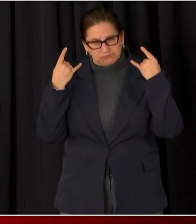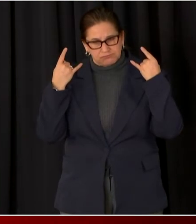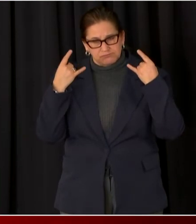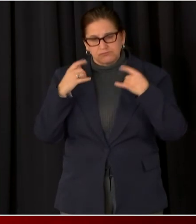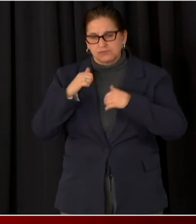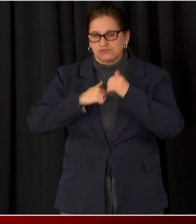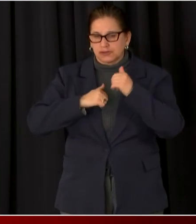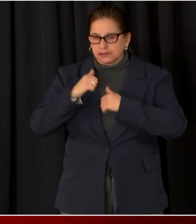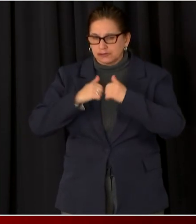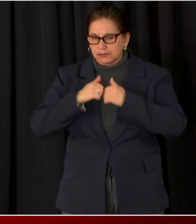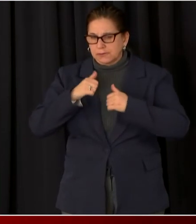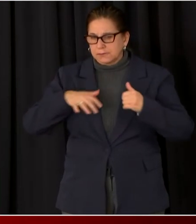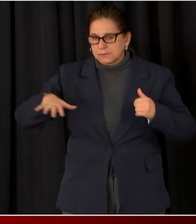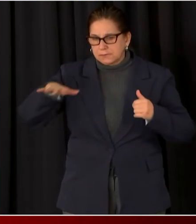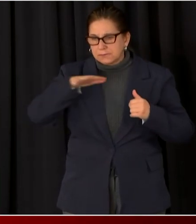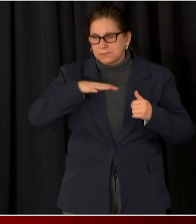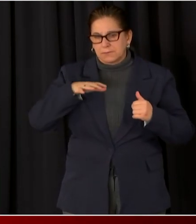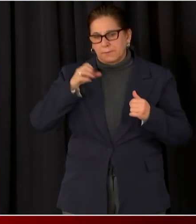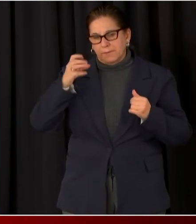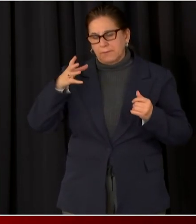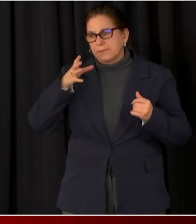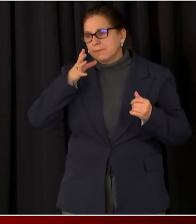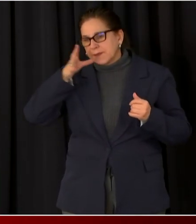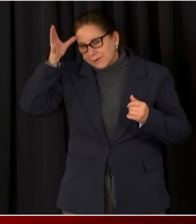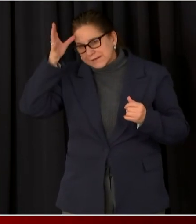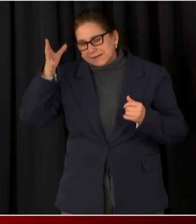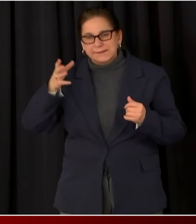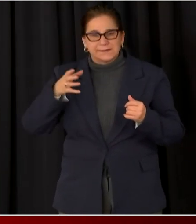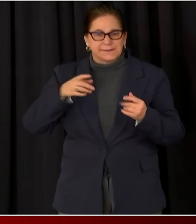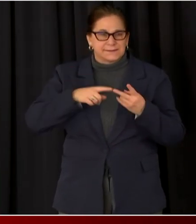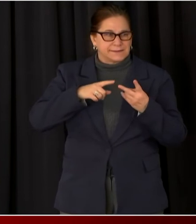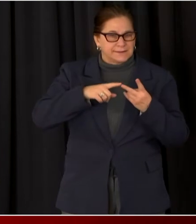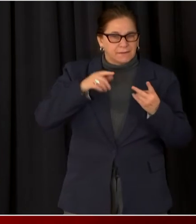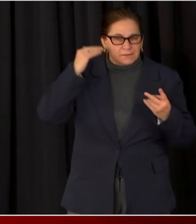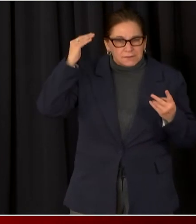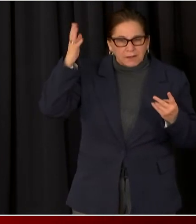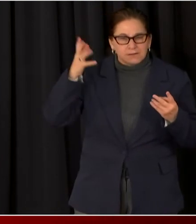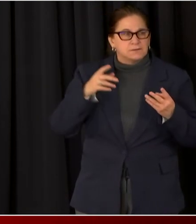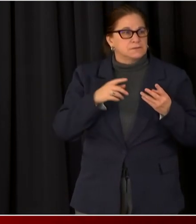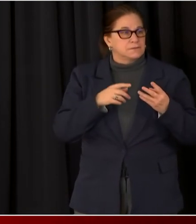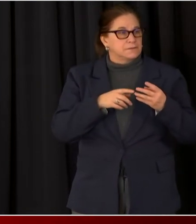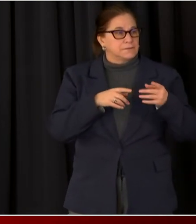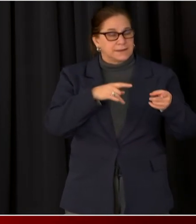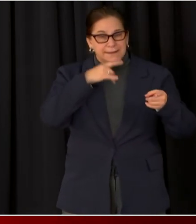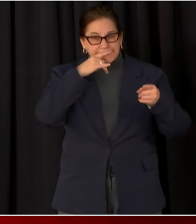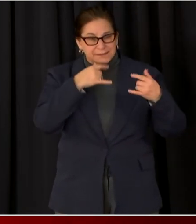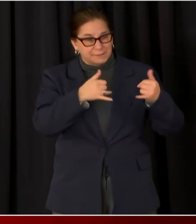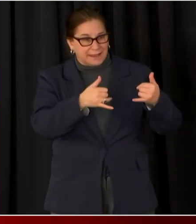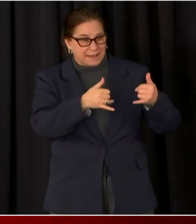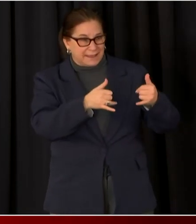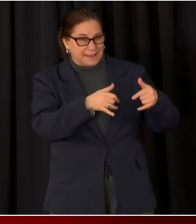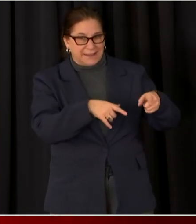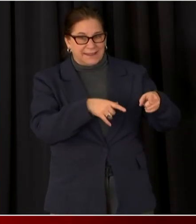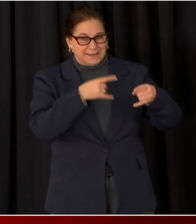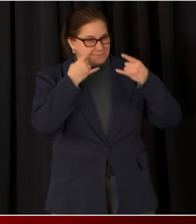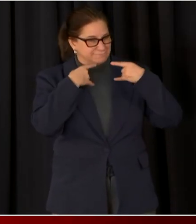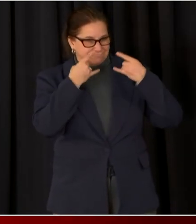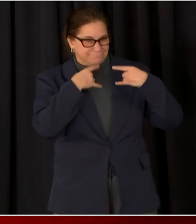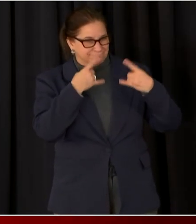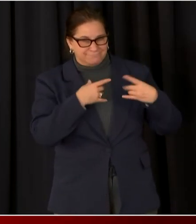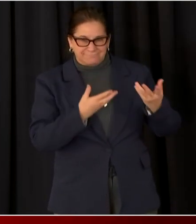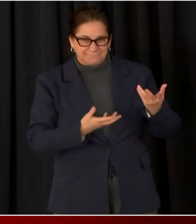as in groups, there isn't always the best compliance. And so make sure that we can communicate and stress the importance of young